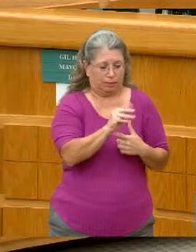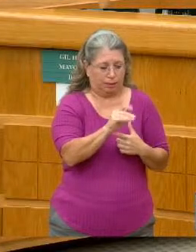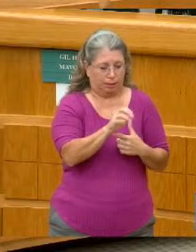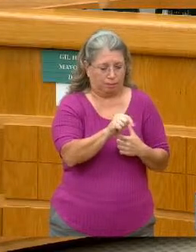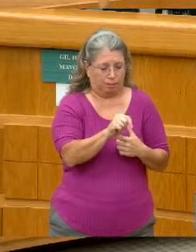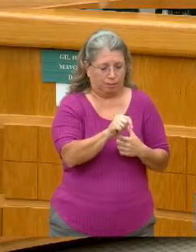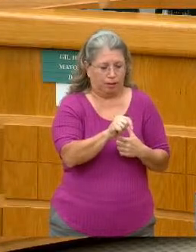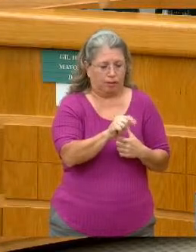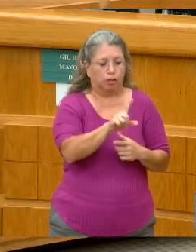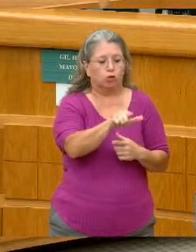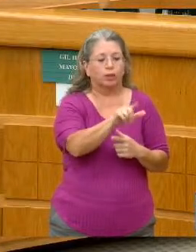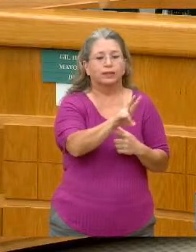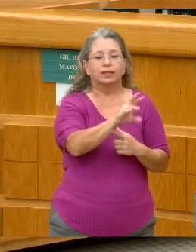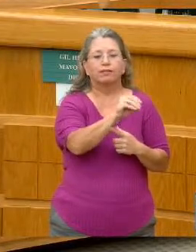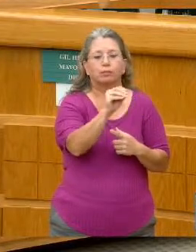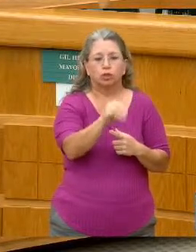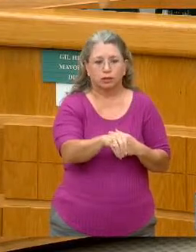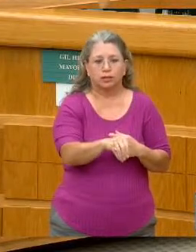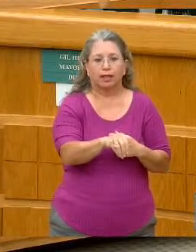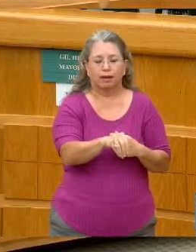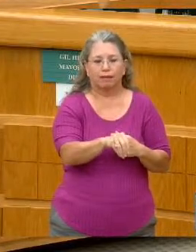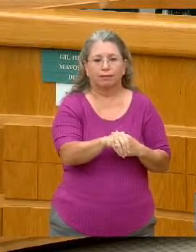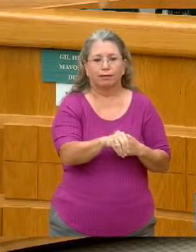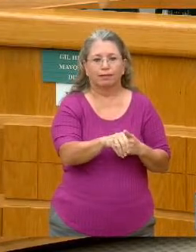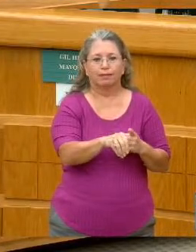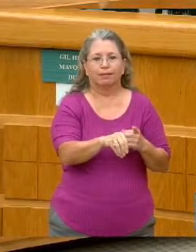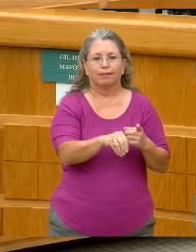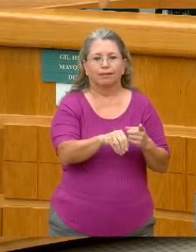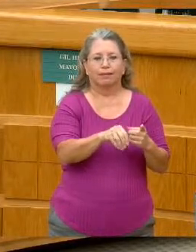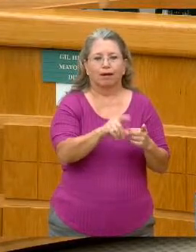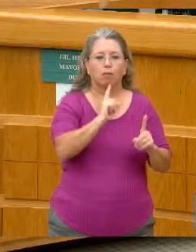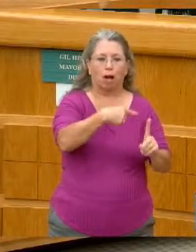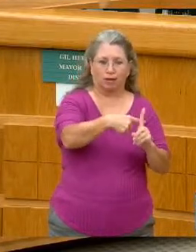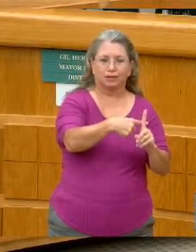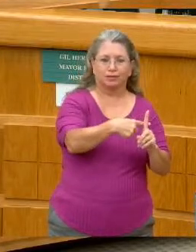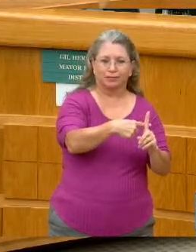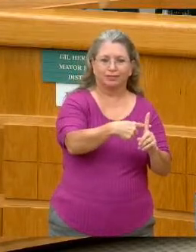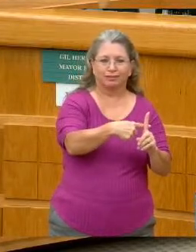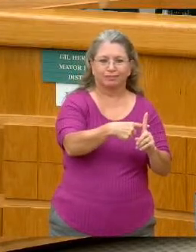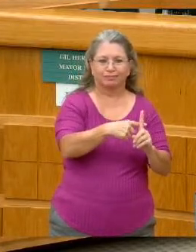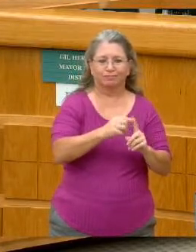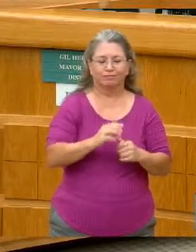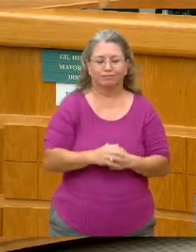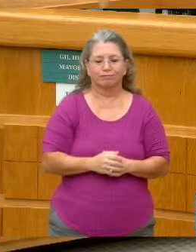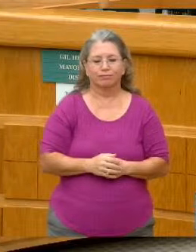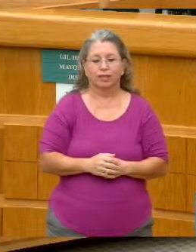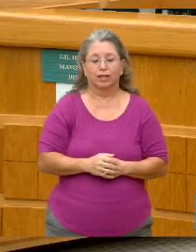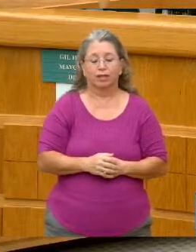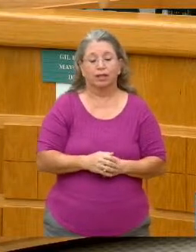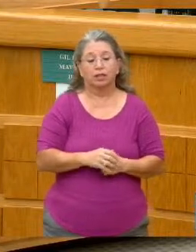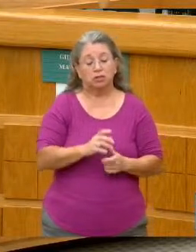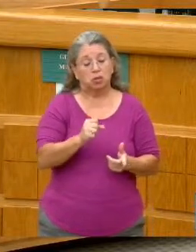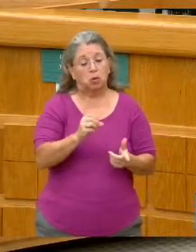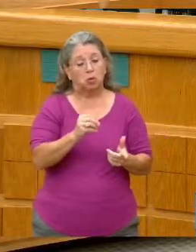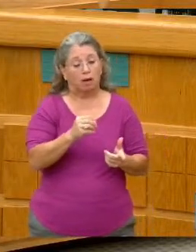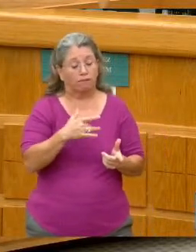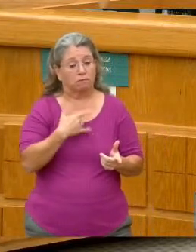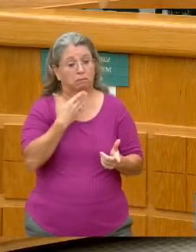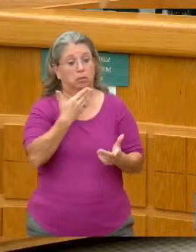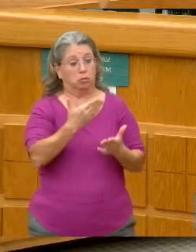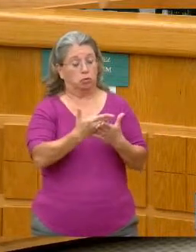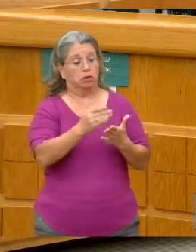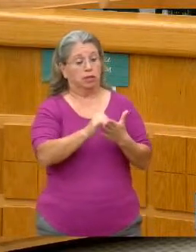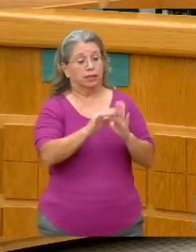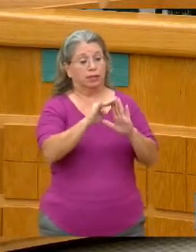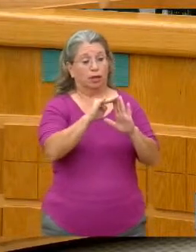see these differences here. I would say that right now, while it's encouraging that this is going down, realize that back